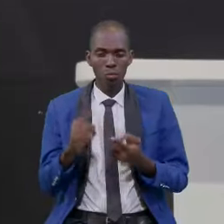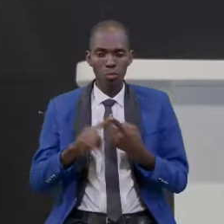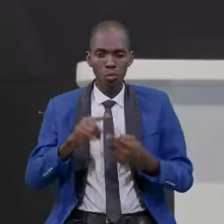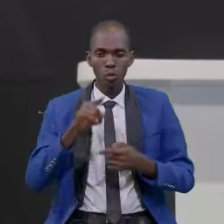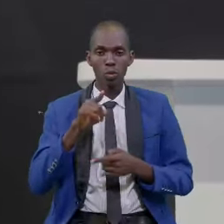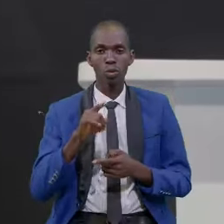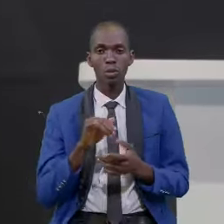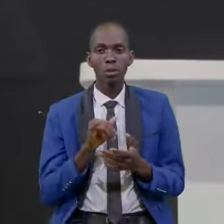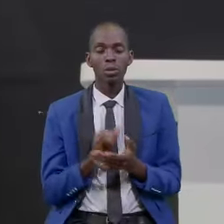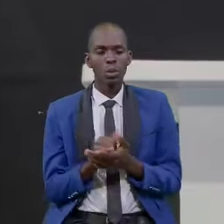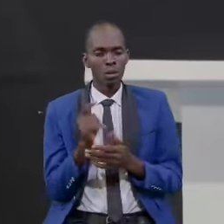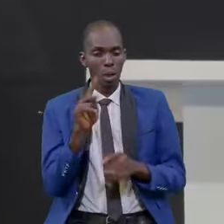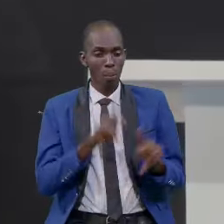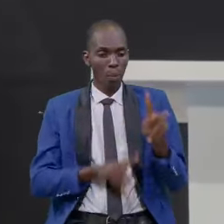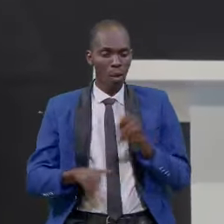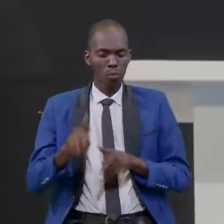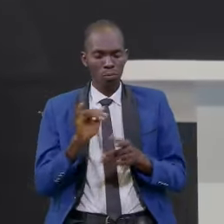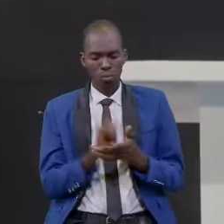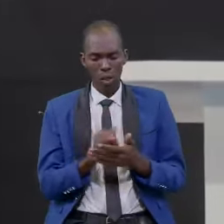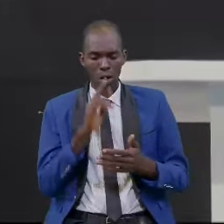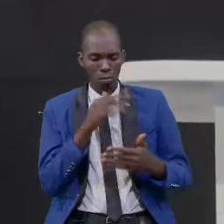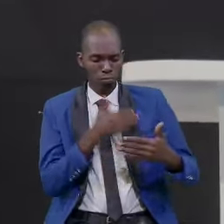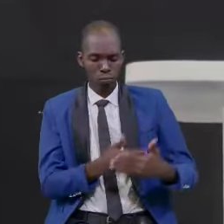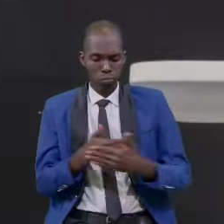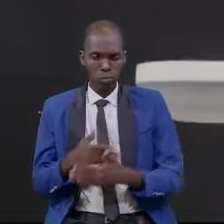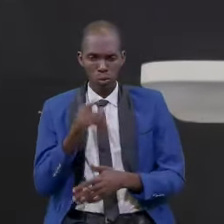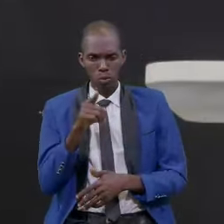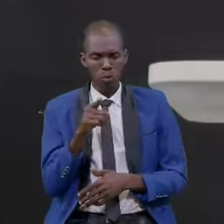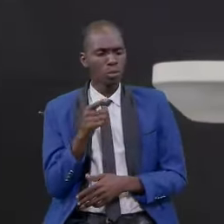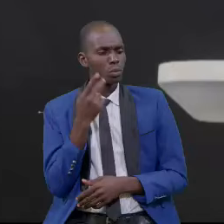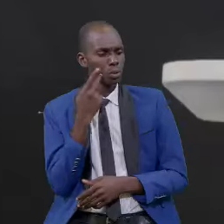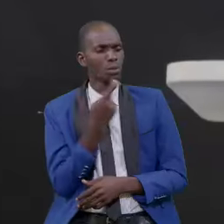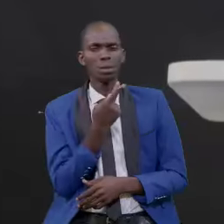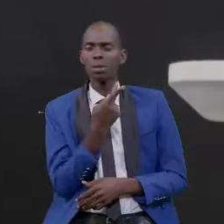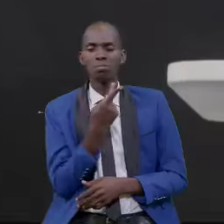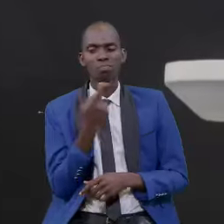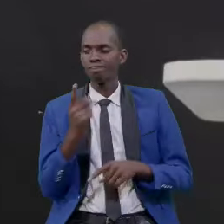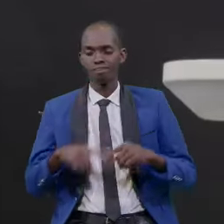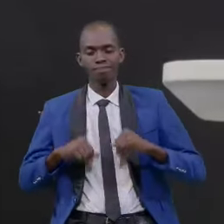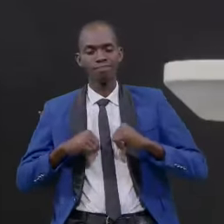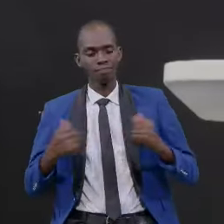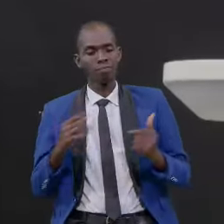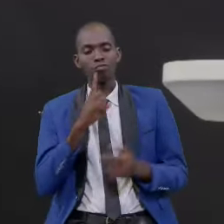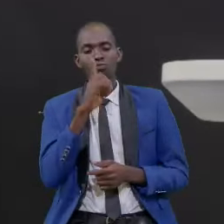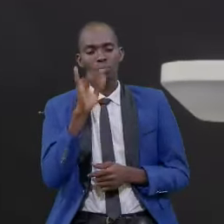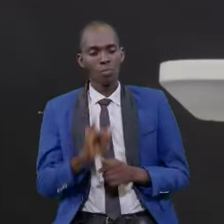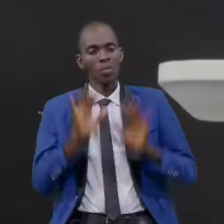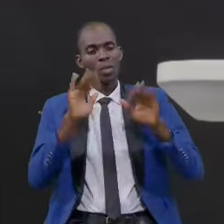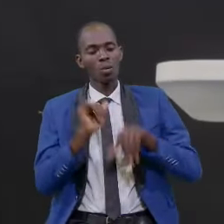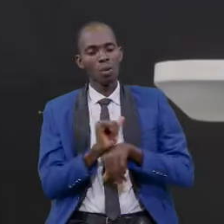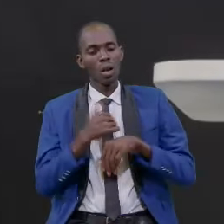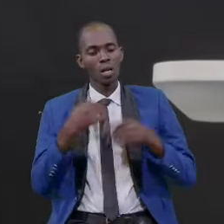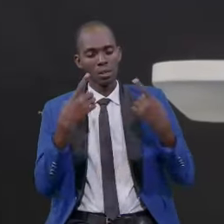even the people that see you, they cannot deny a miracle has happened in your